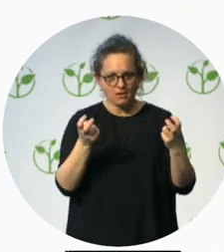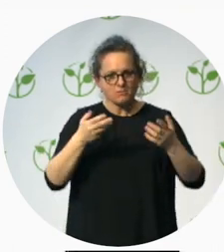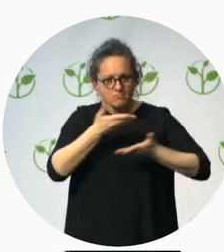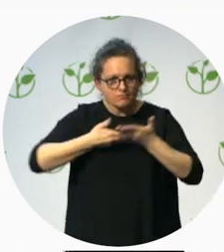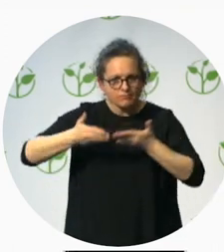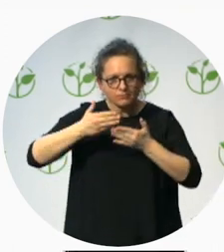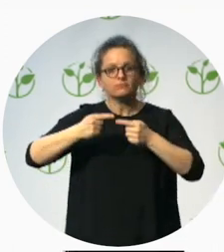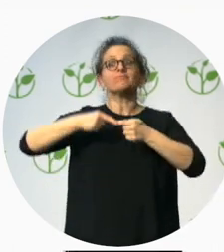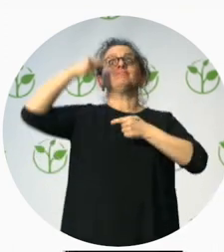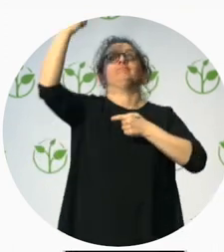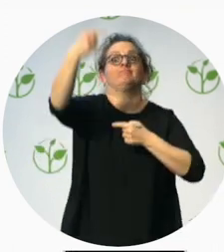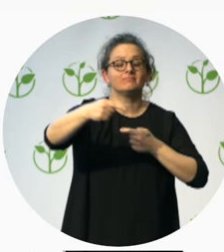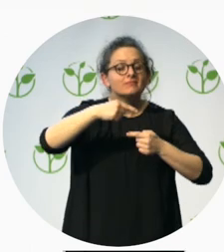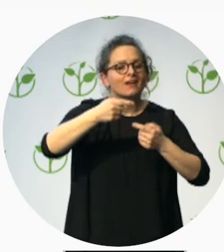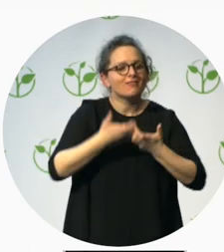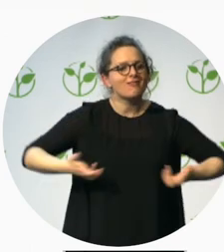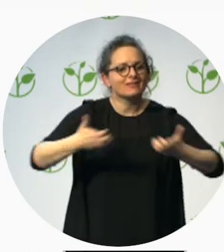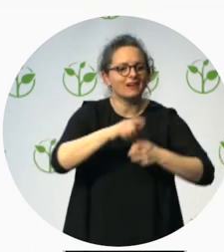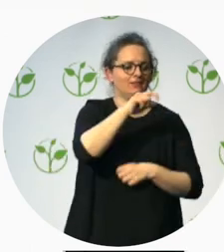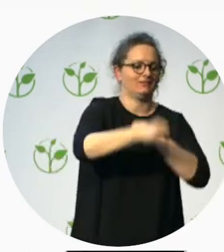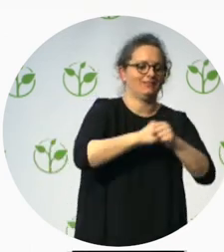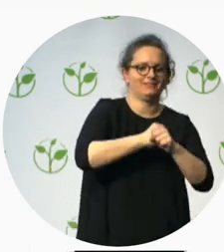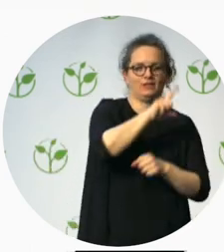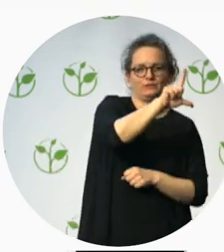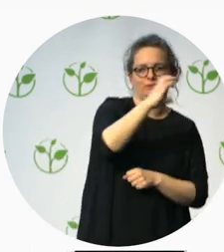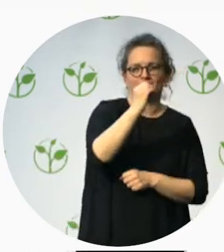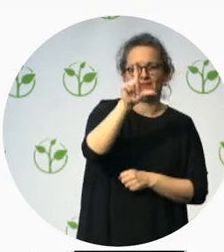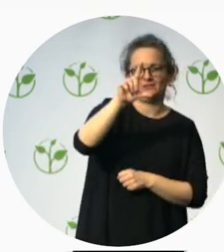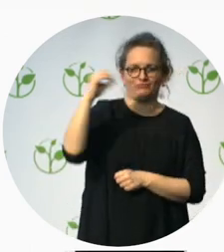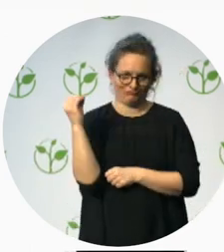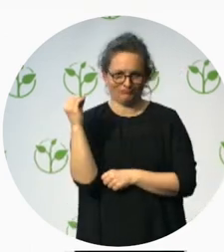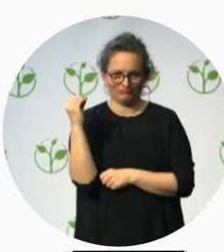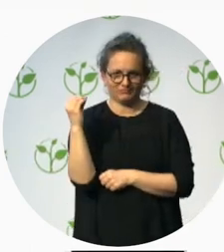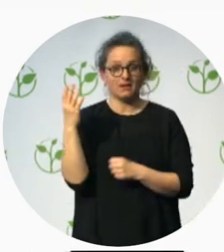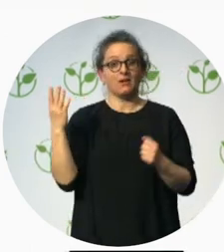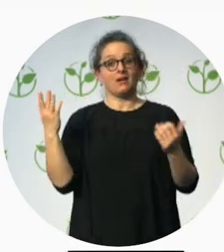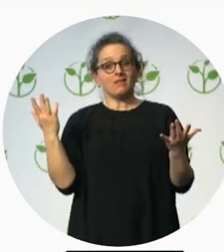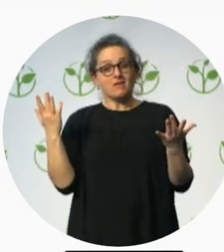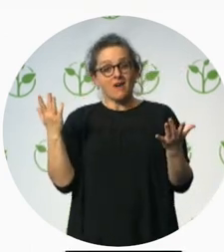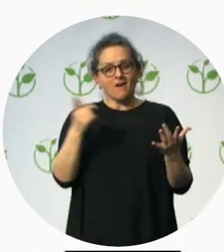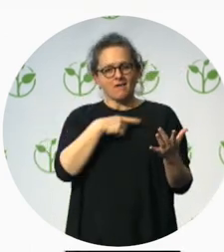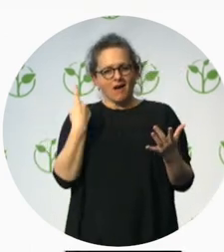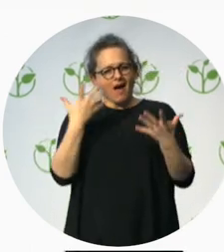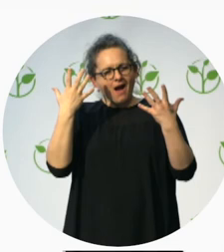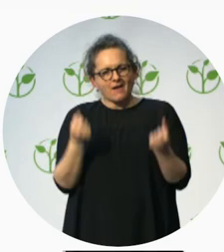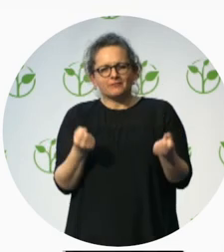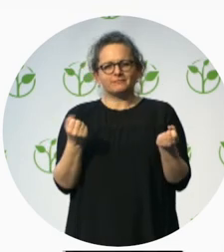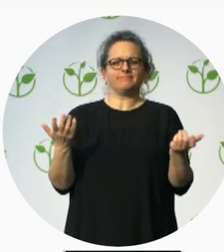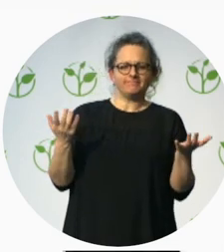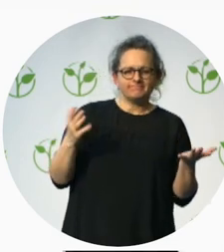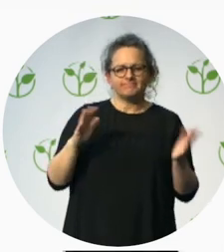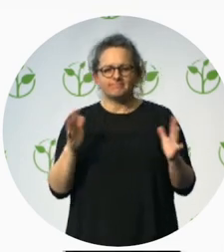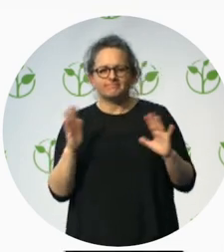So far, we have covered more than 400 innovative practices and policies all over the